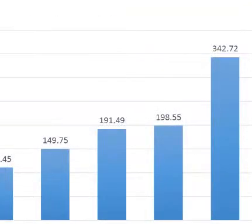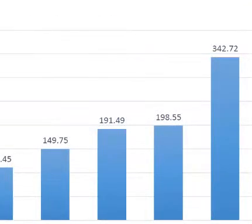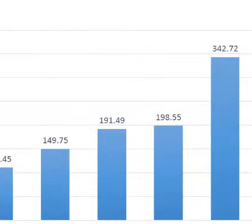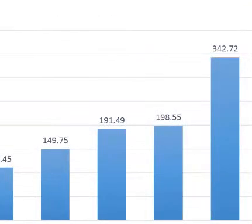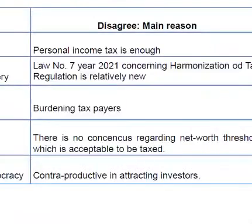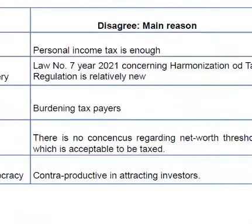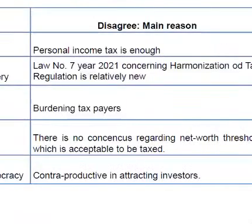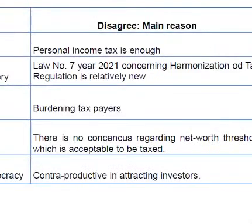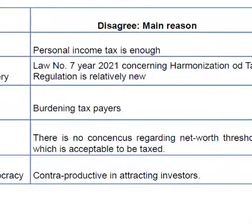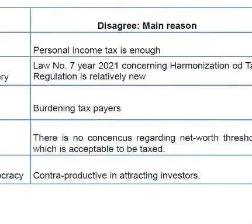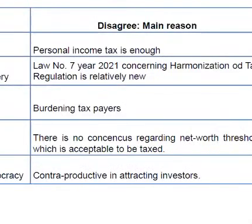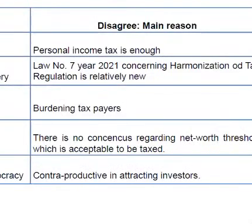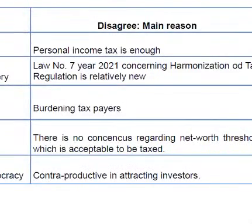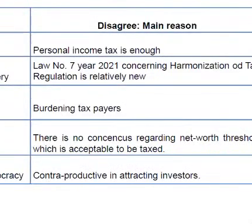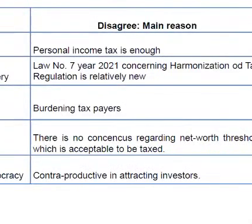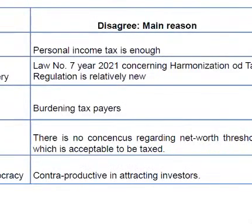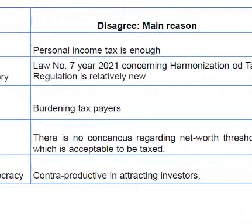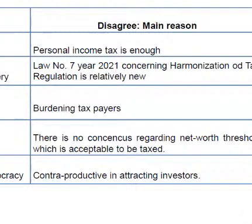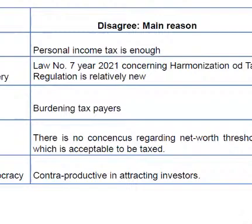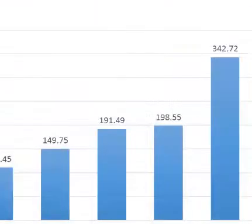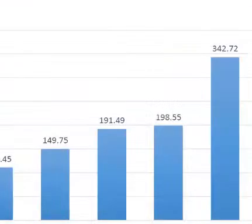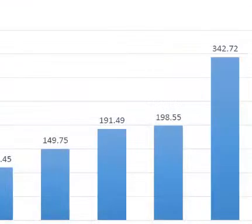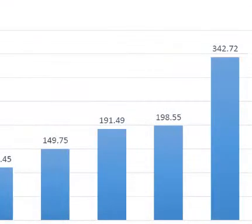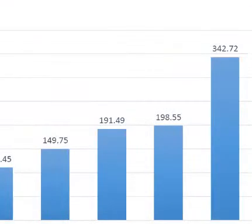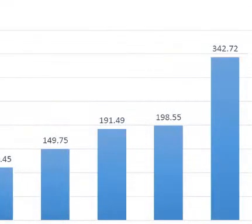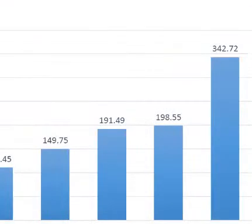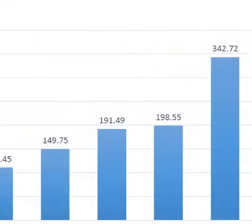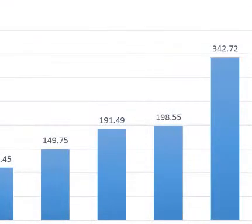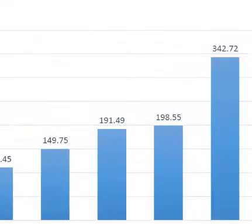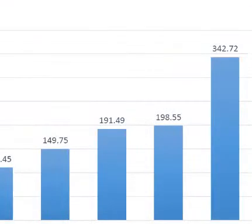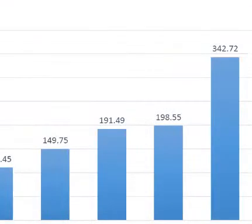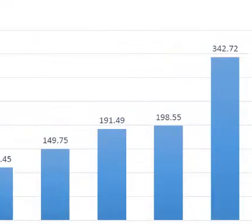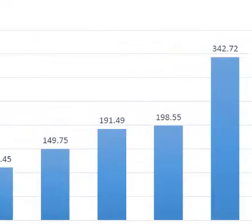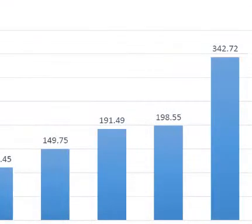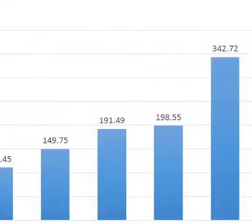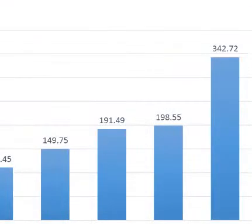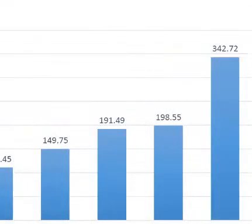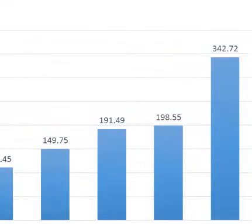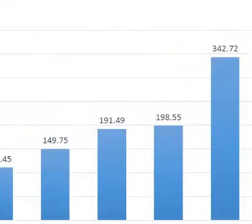stock simulations. So compared to the